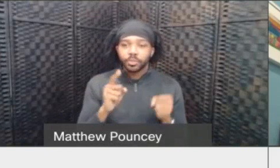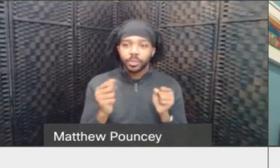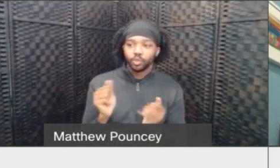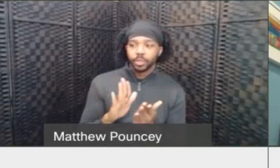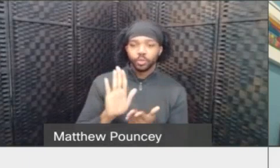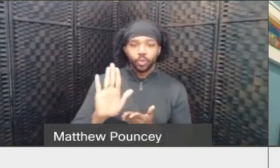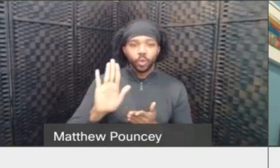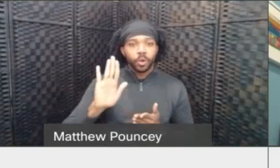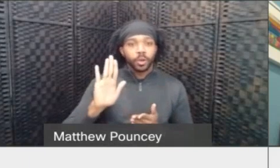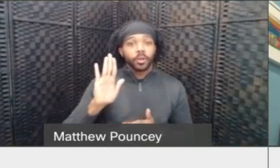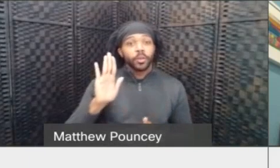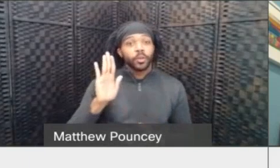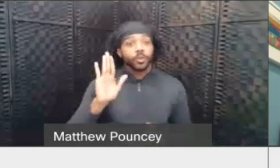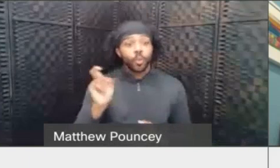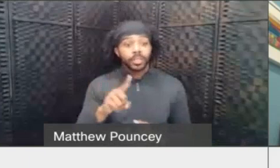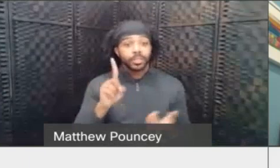question to everyone.